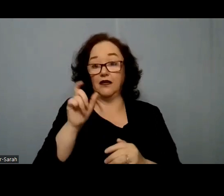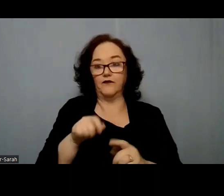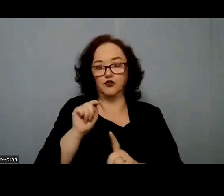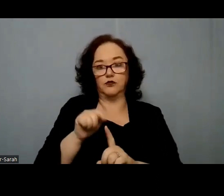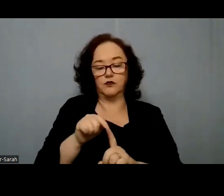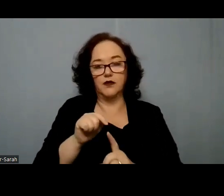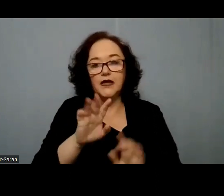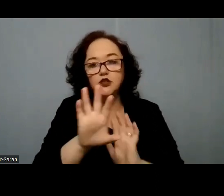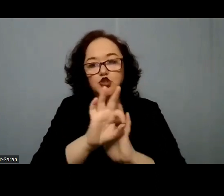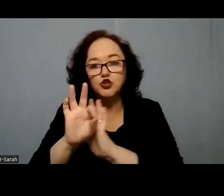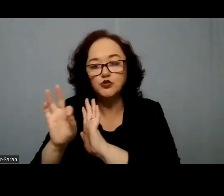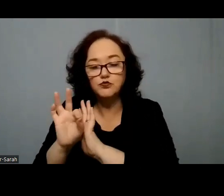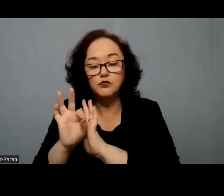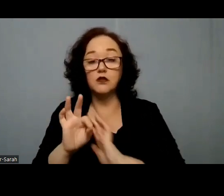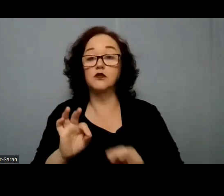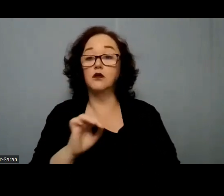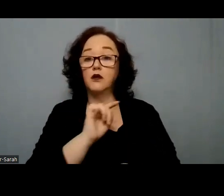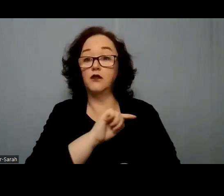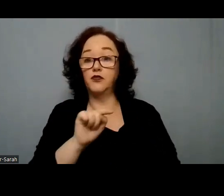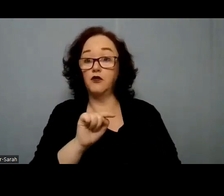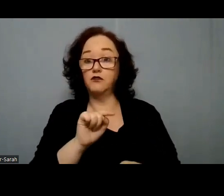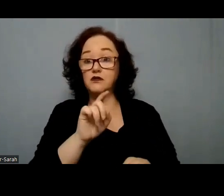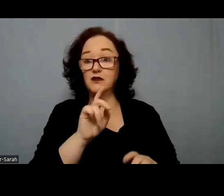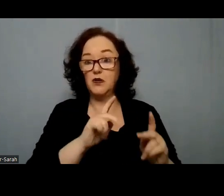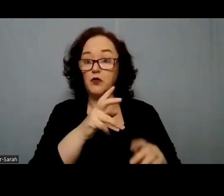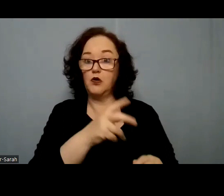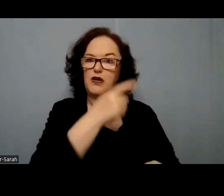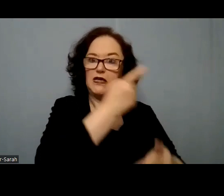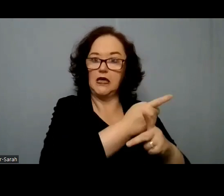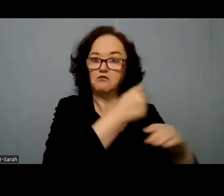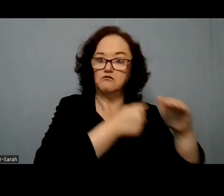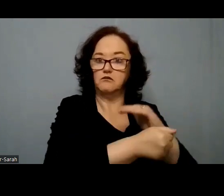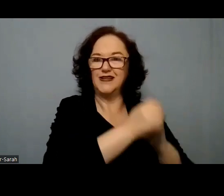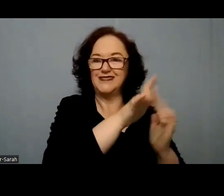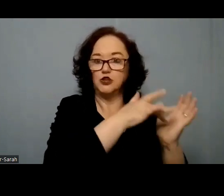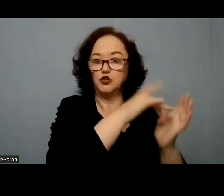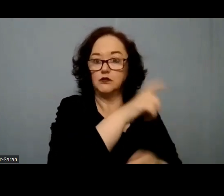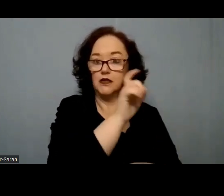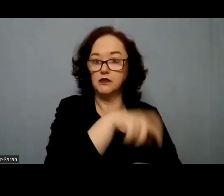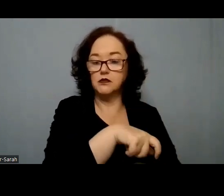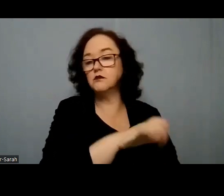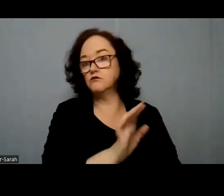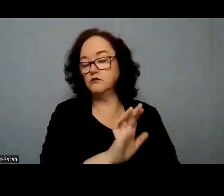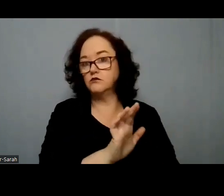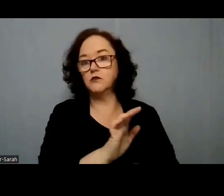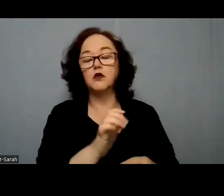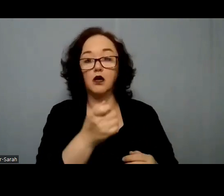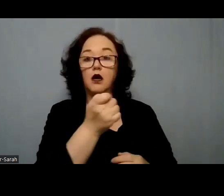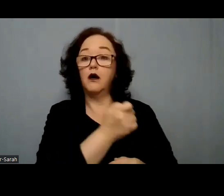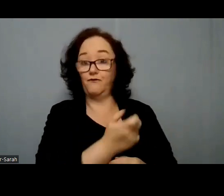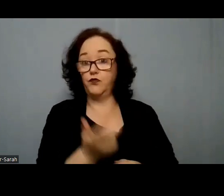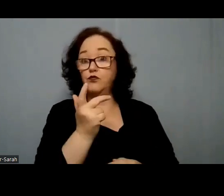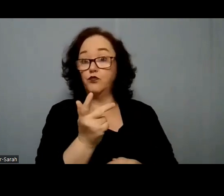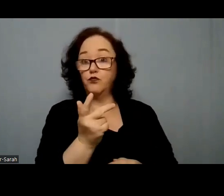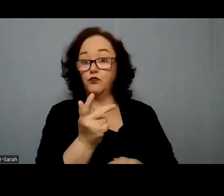not keeping these individuals in Central Texas. As a matter of fact, only a few of our graduates have been kept and have